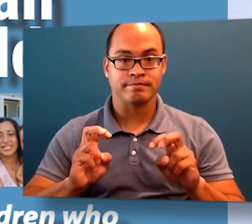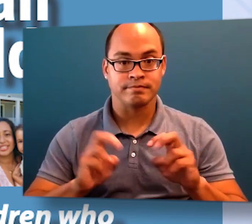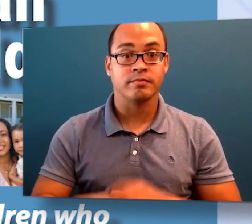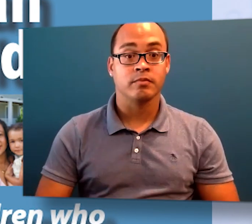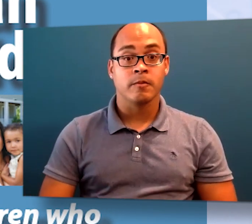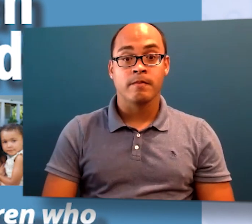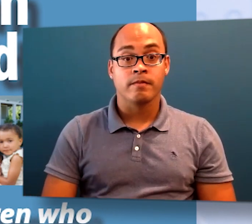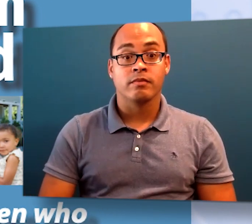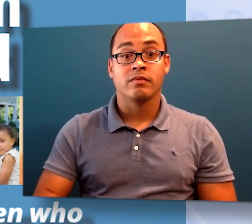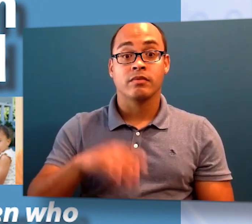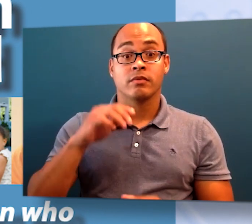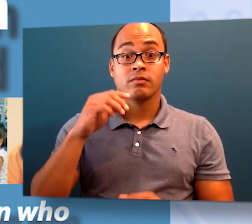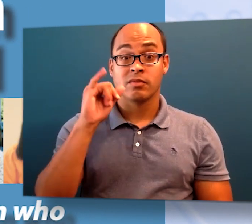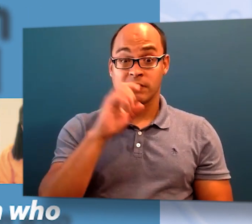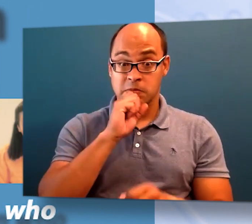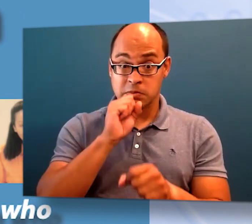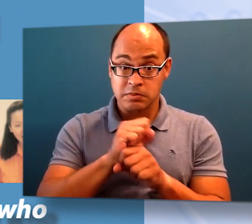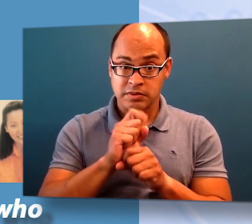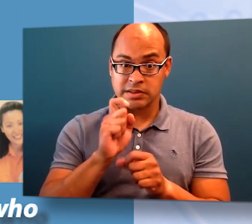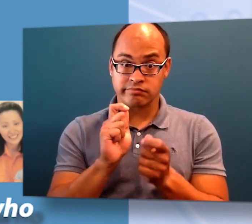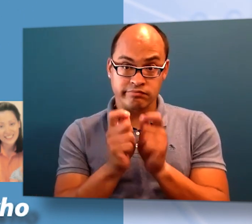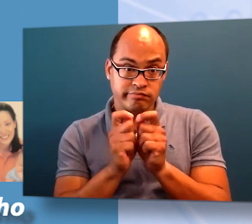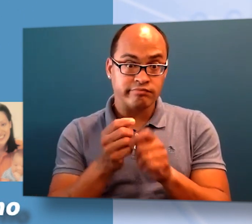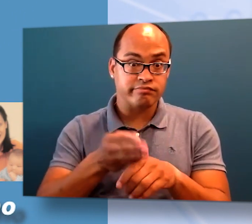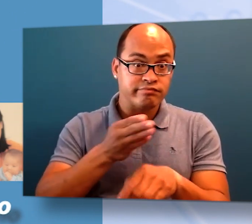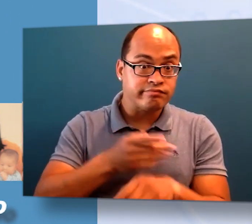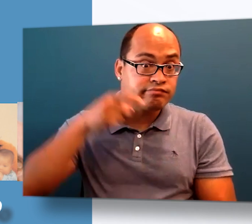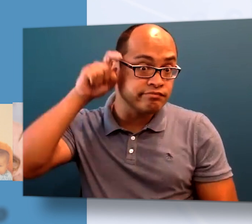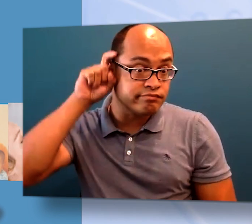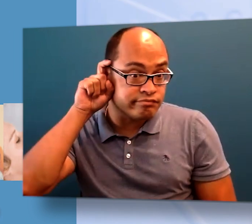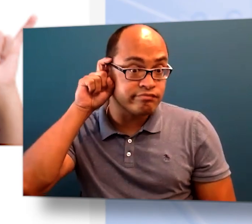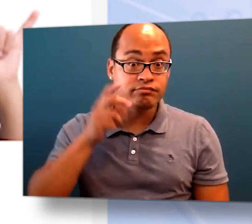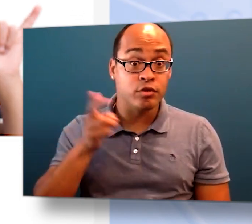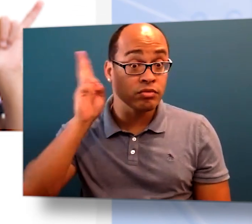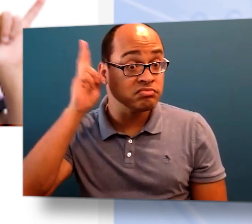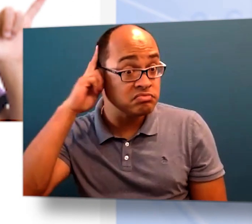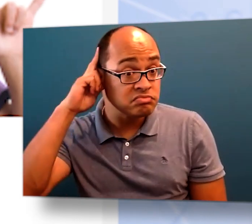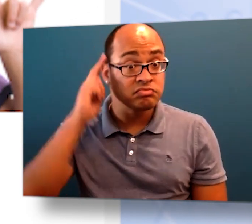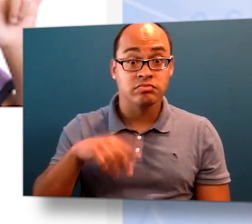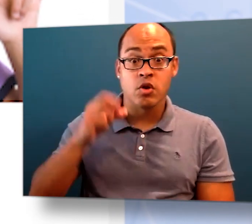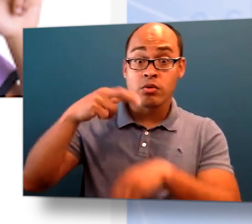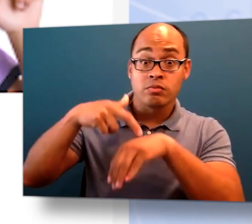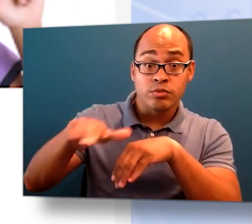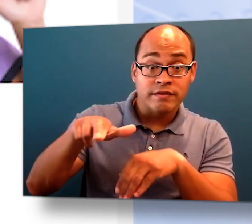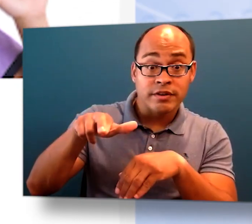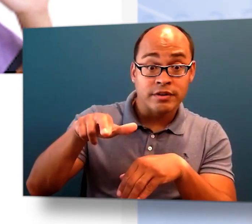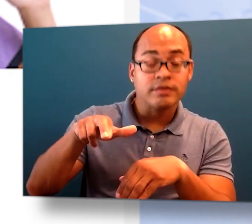of amplification, hearing aids, or cochlear implant, a referral can be made